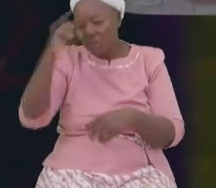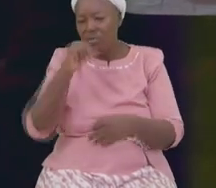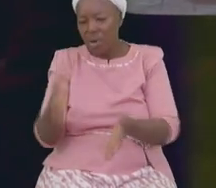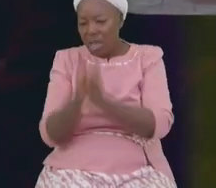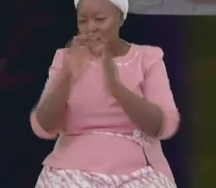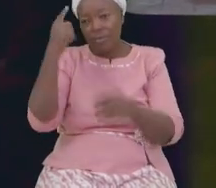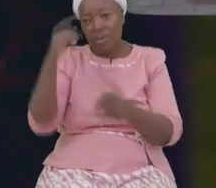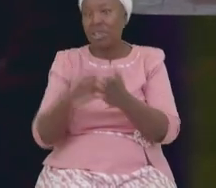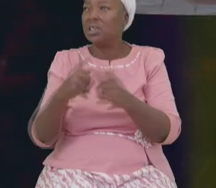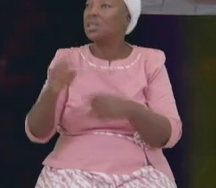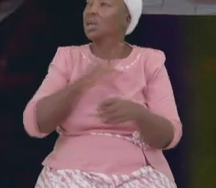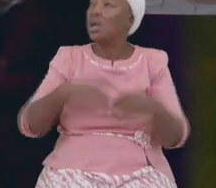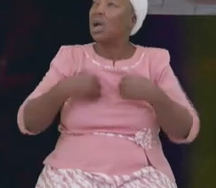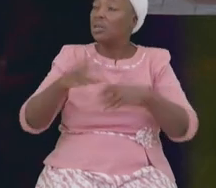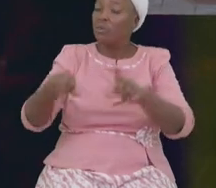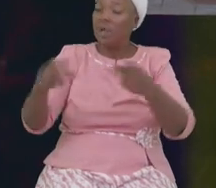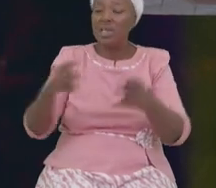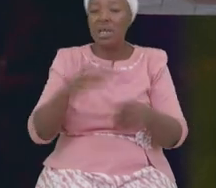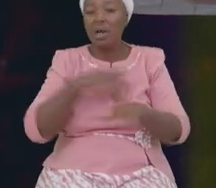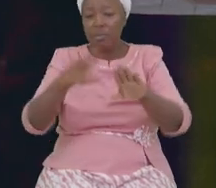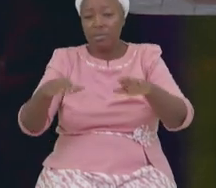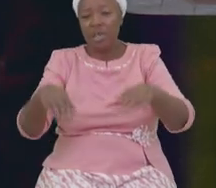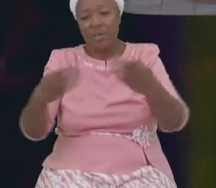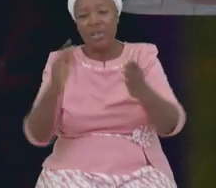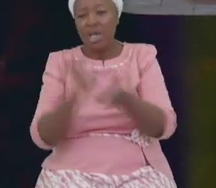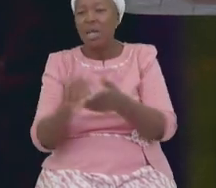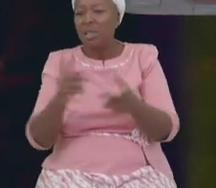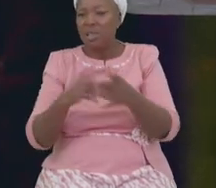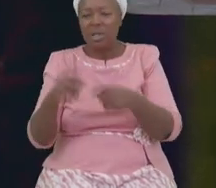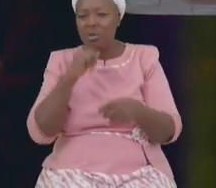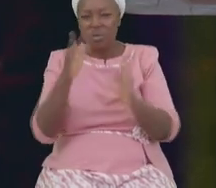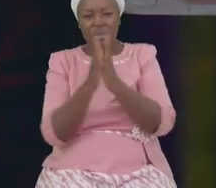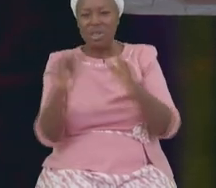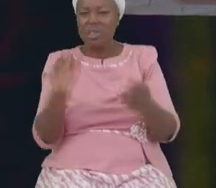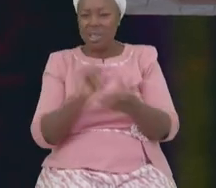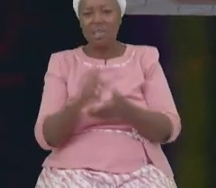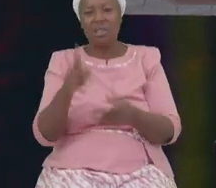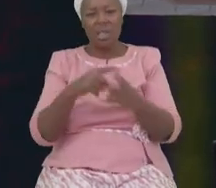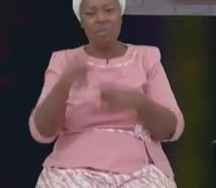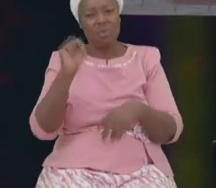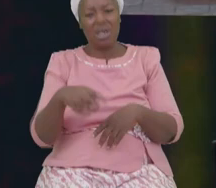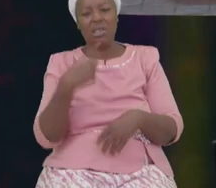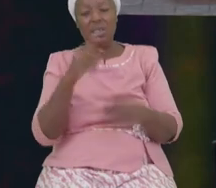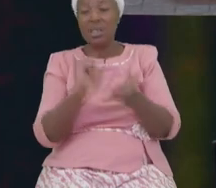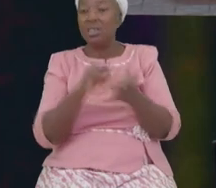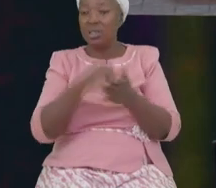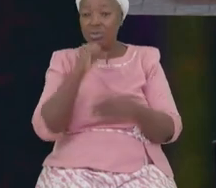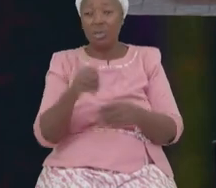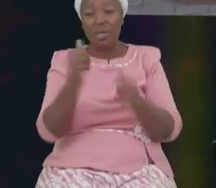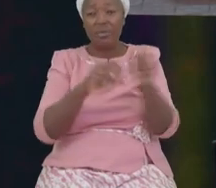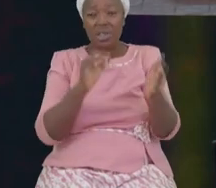has prayed, and, you know, well, be sanctified. They're not praying. That's who you can tell. It's not everybody that lives